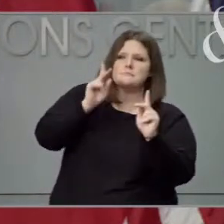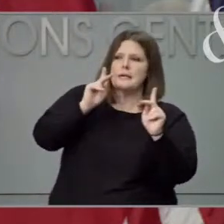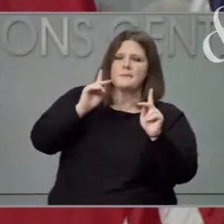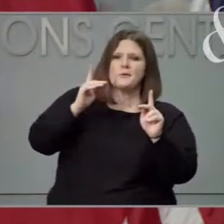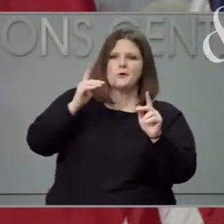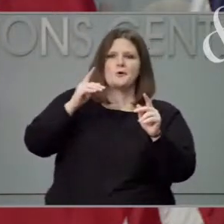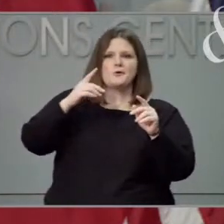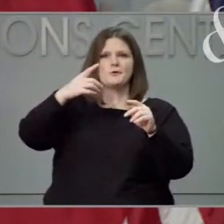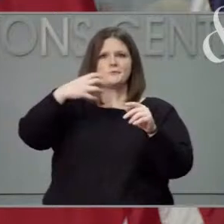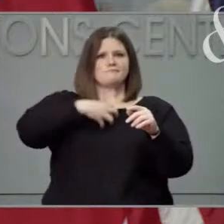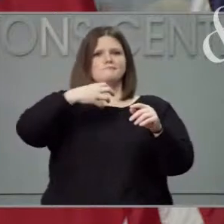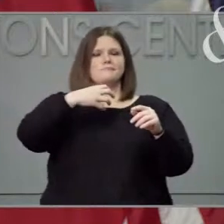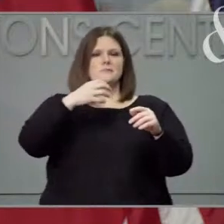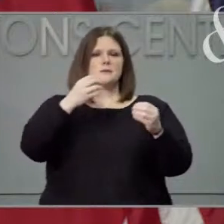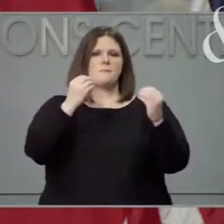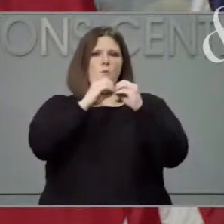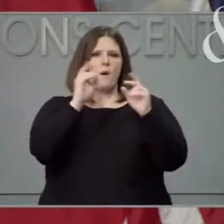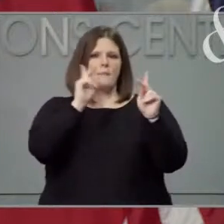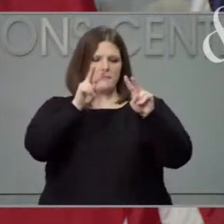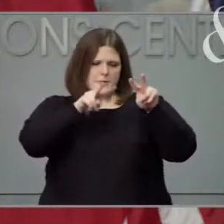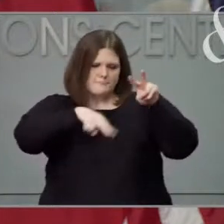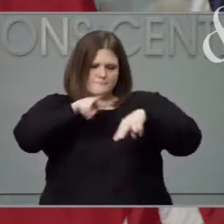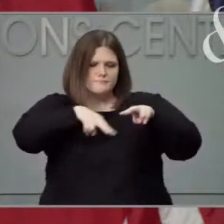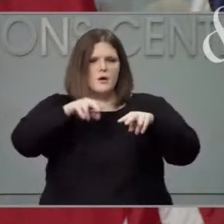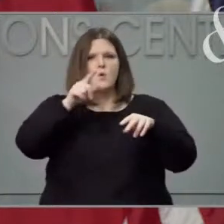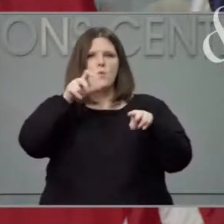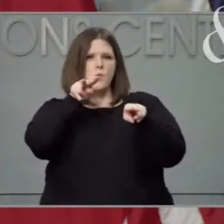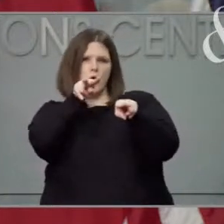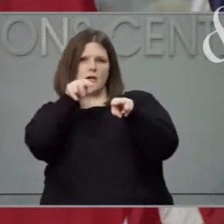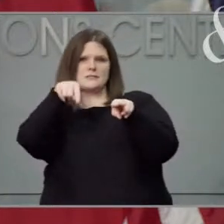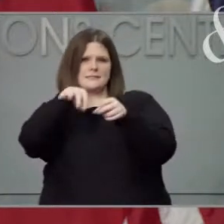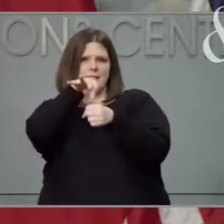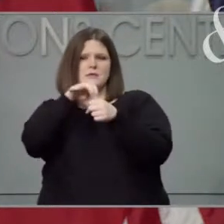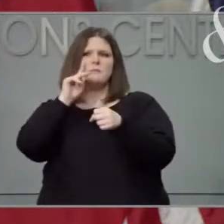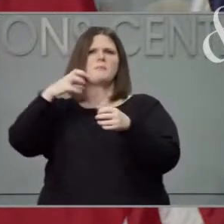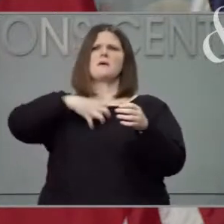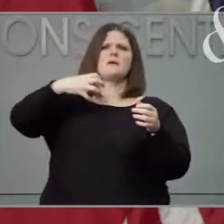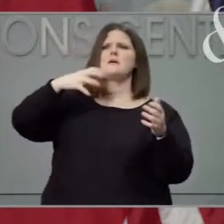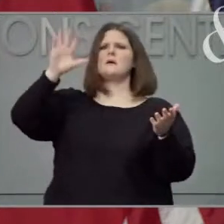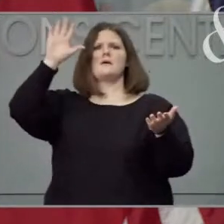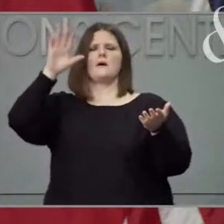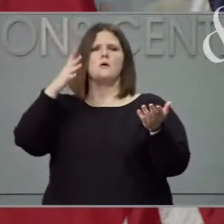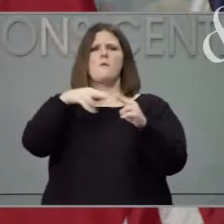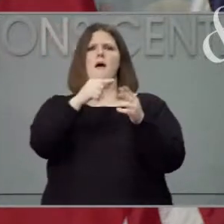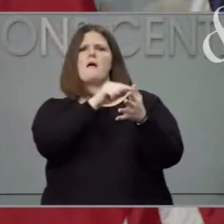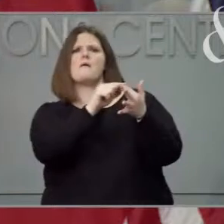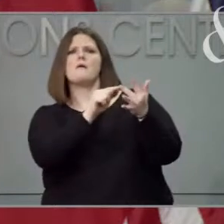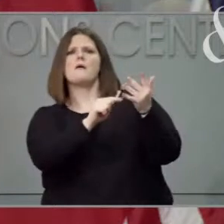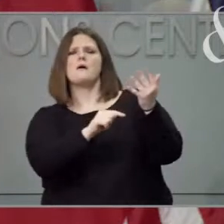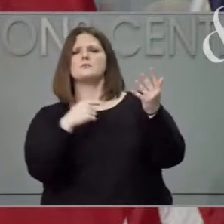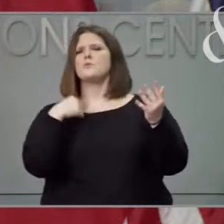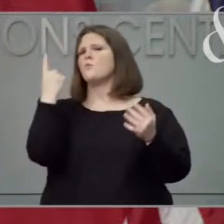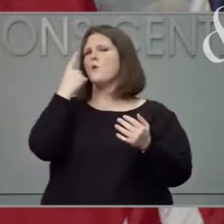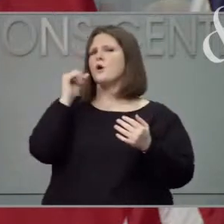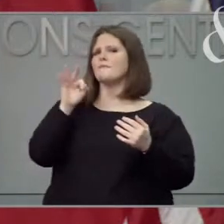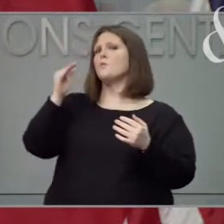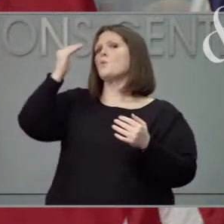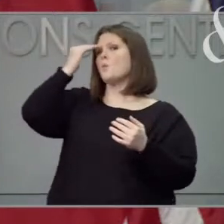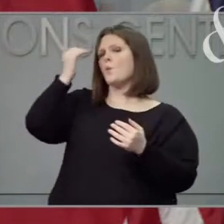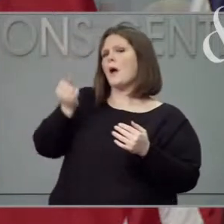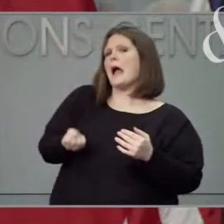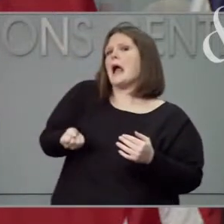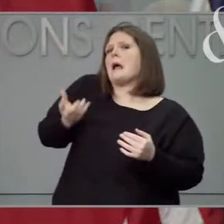extra attention by people watching the election. And I'm wondering if y'all have a particular count of